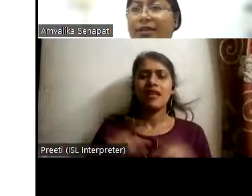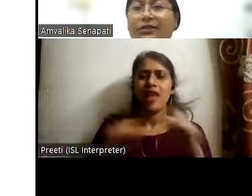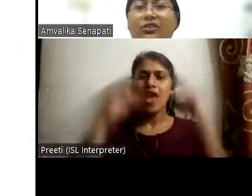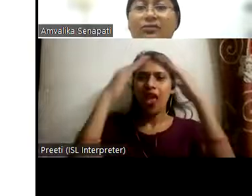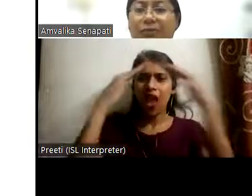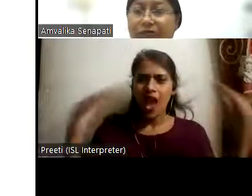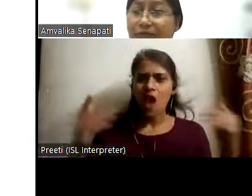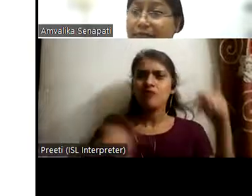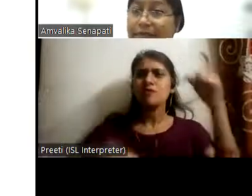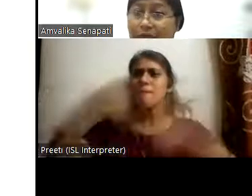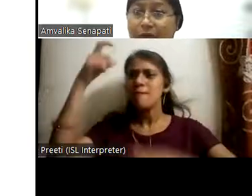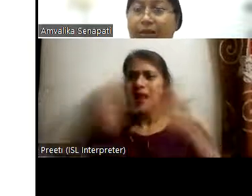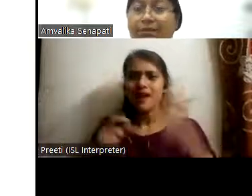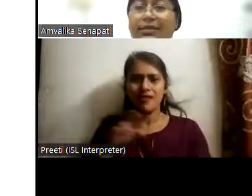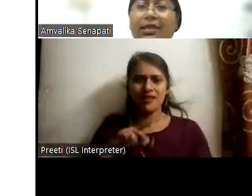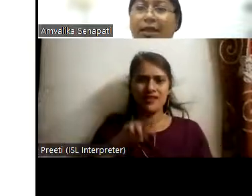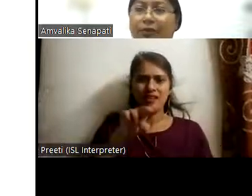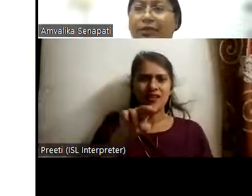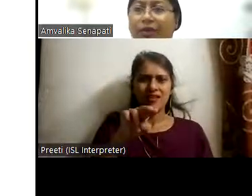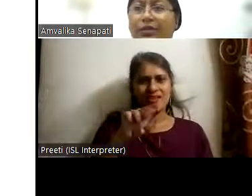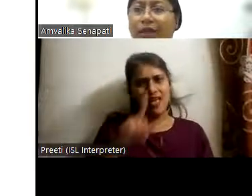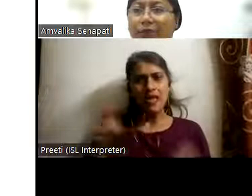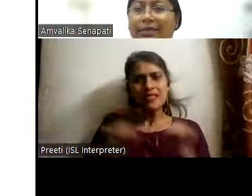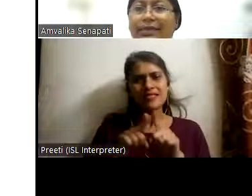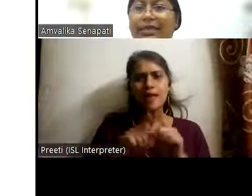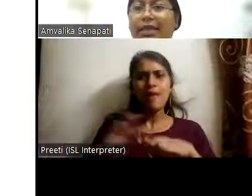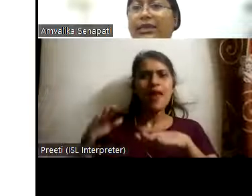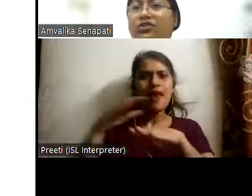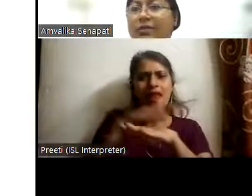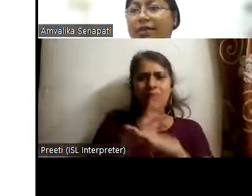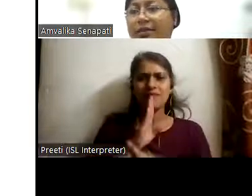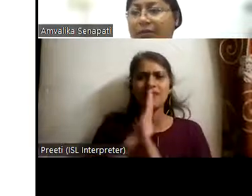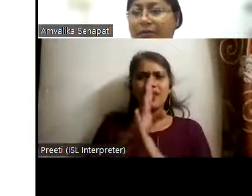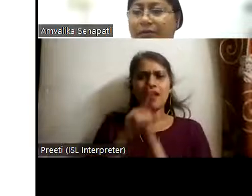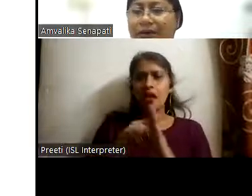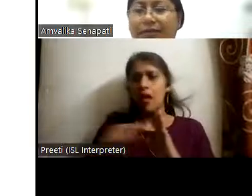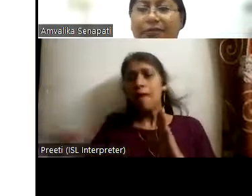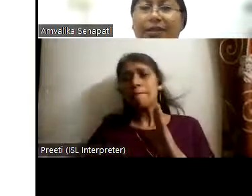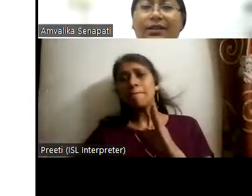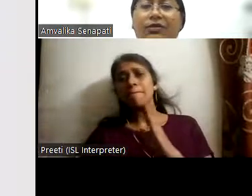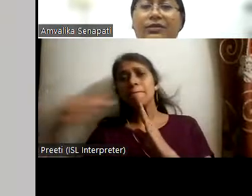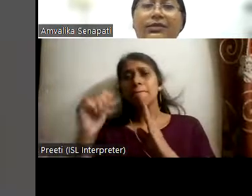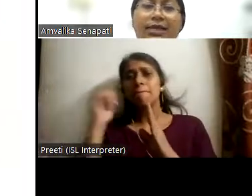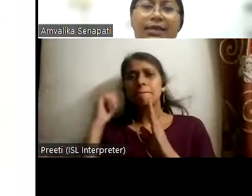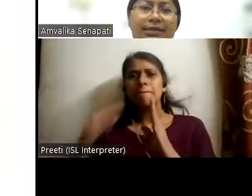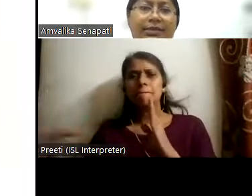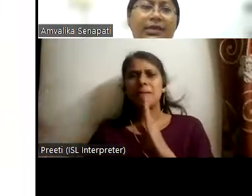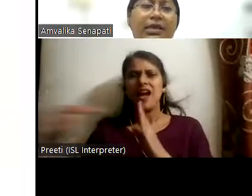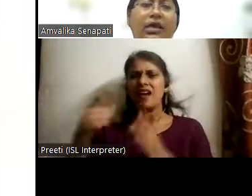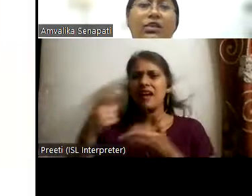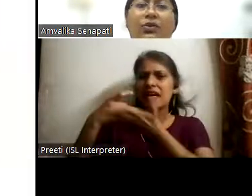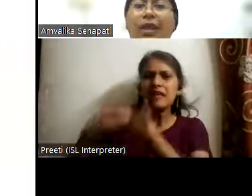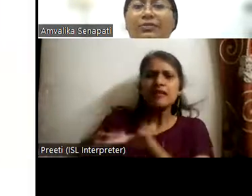there in the front. They should be treated as equals, given the equal dignity, and it should be right in the front along with the